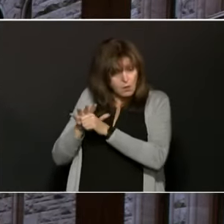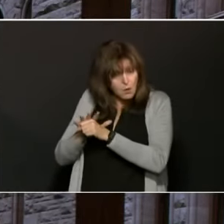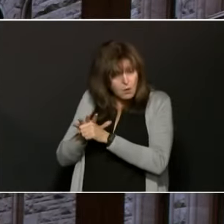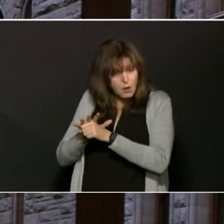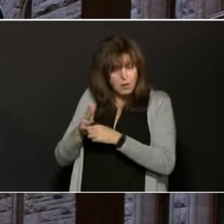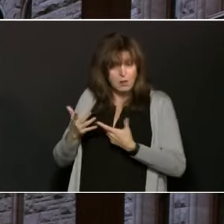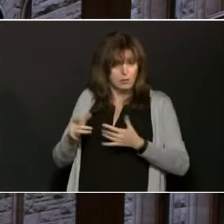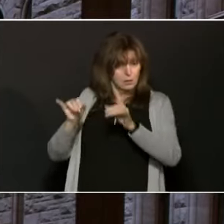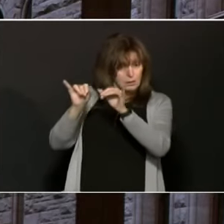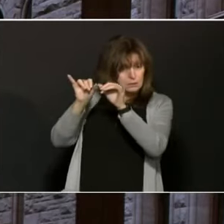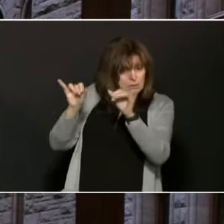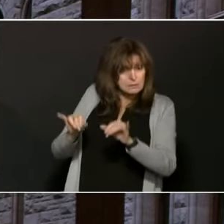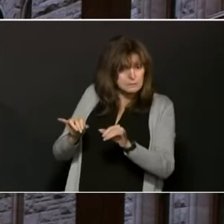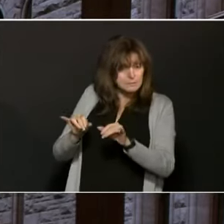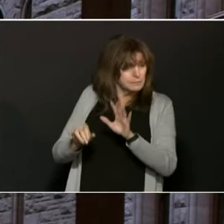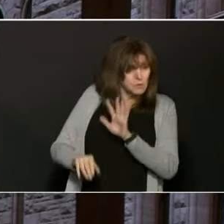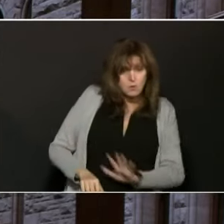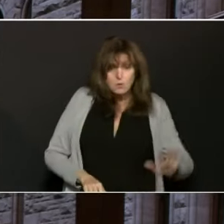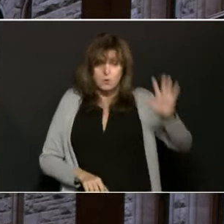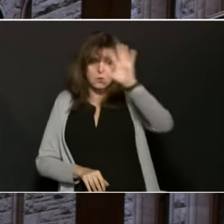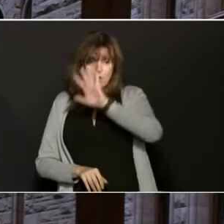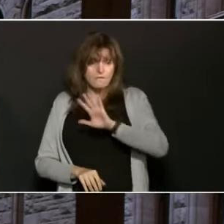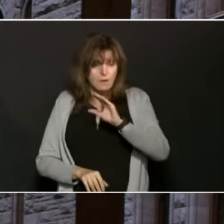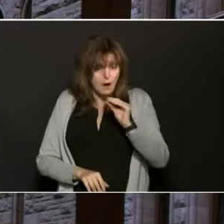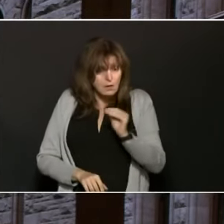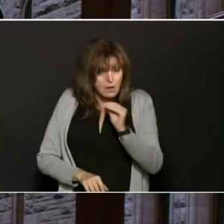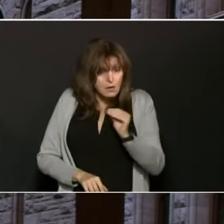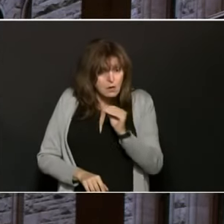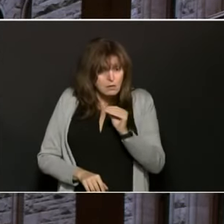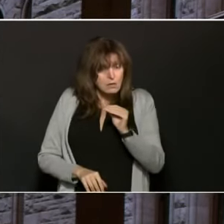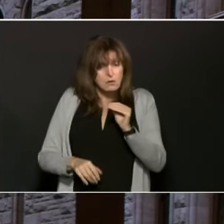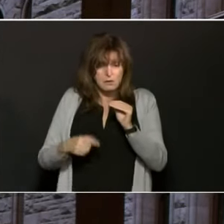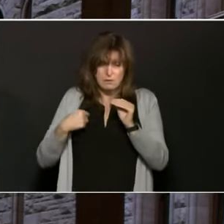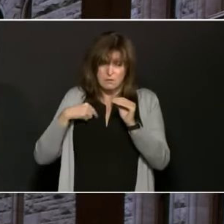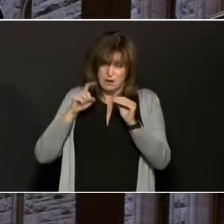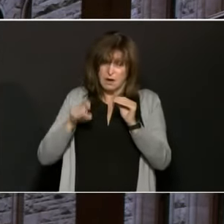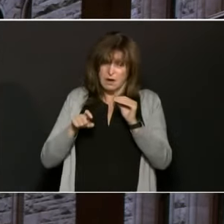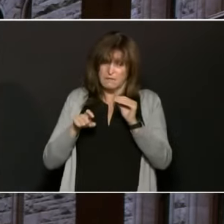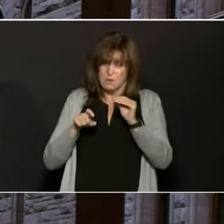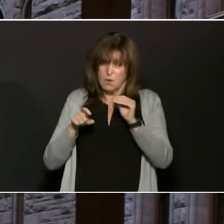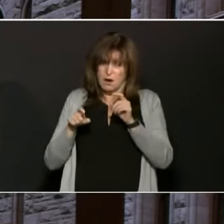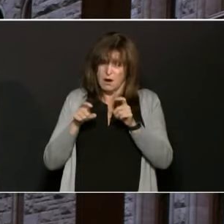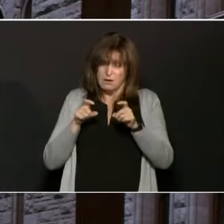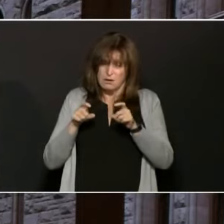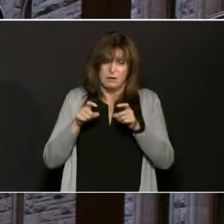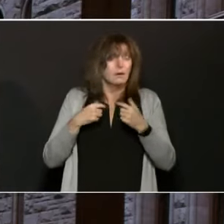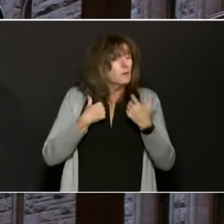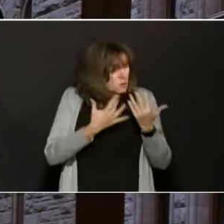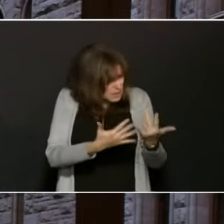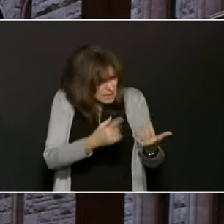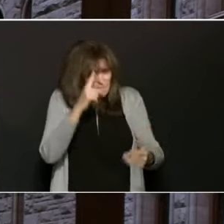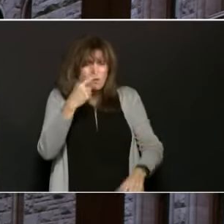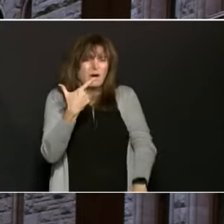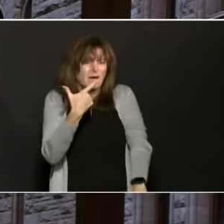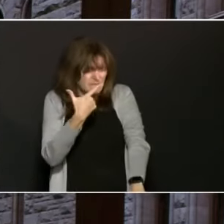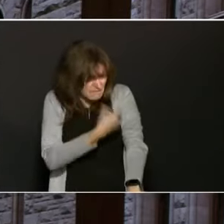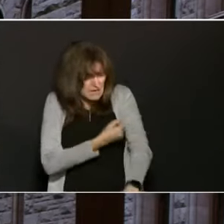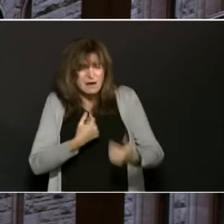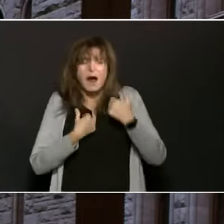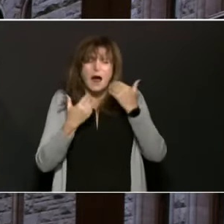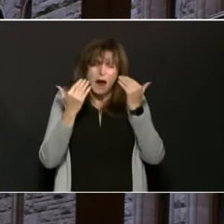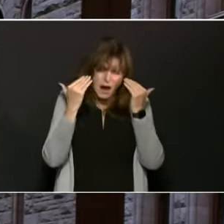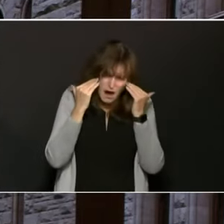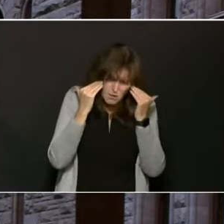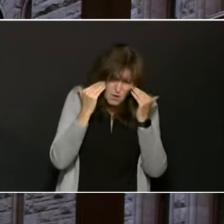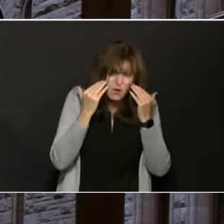Ontario to bring this under control while we wait for the vaccine to come. And it will come, but it's going to take time in working it through